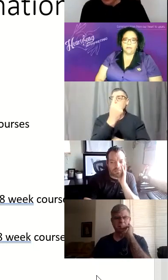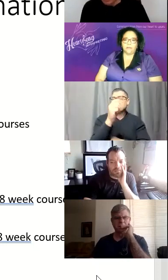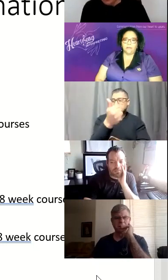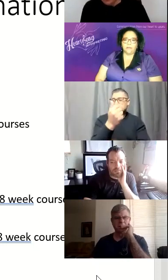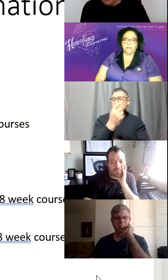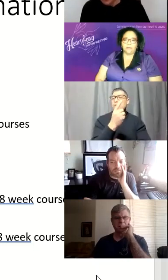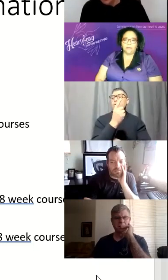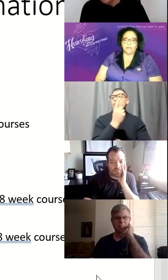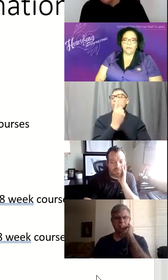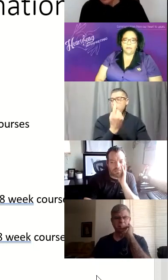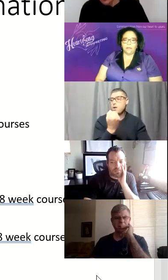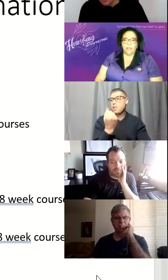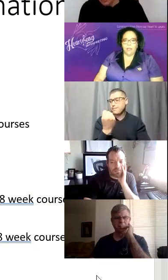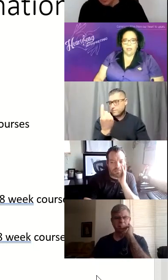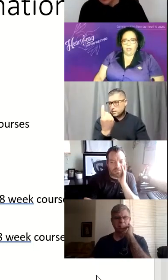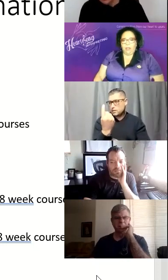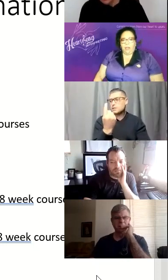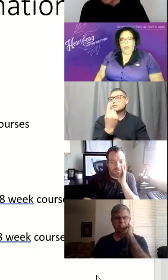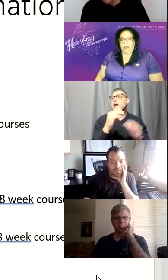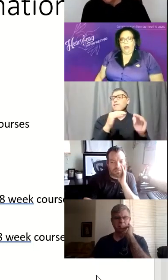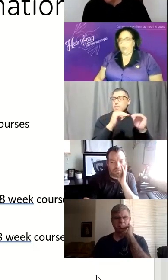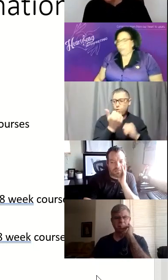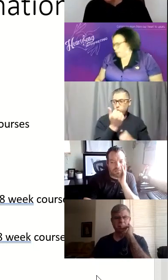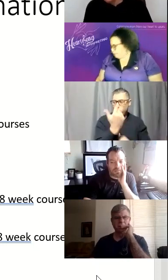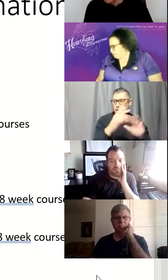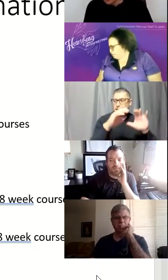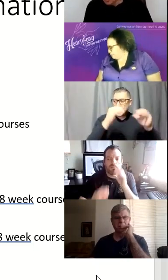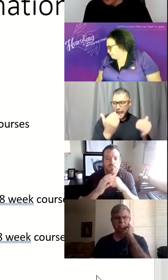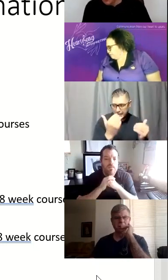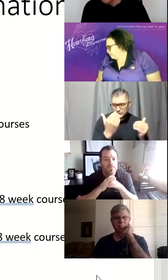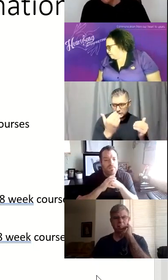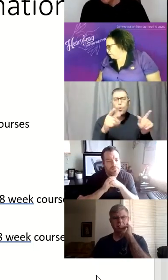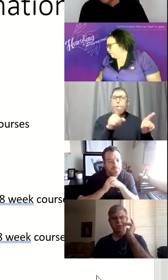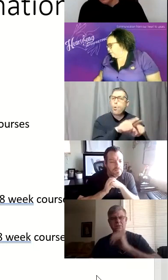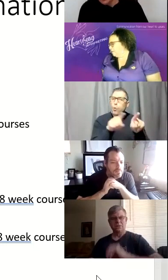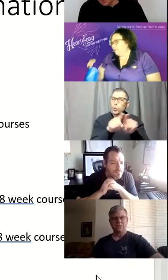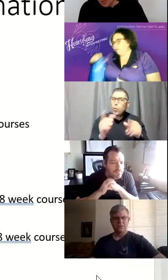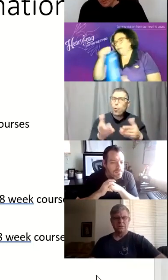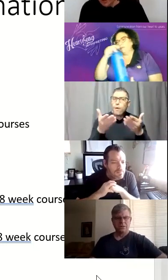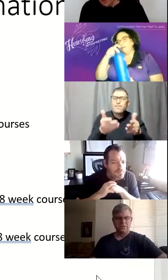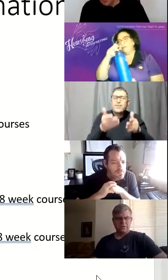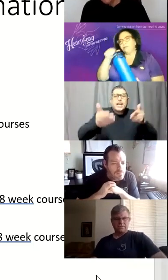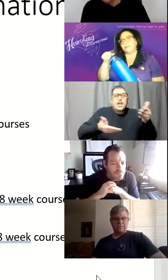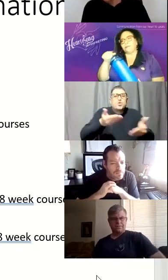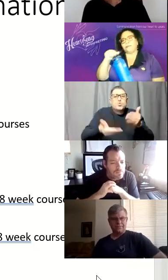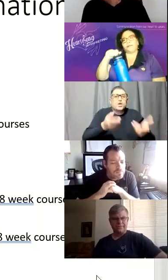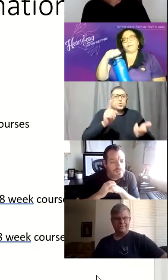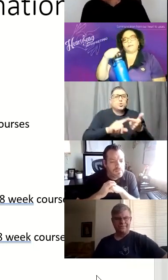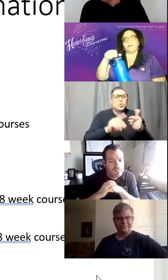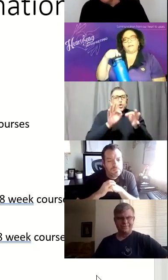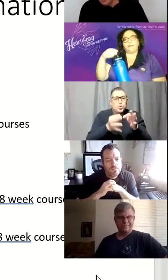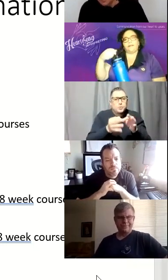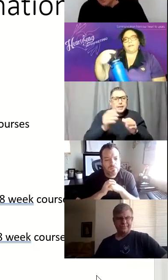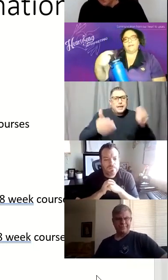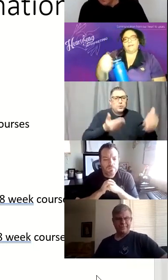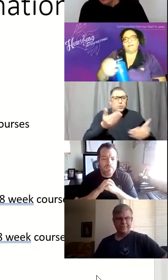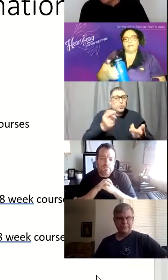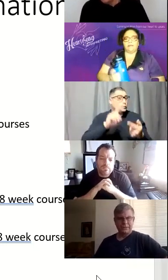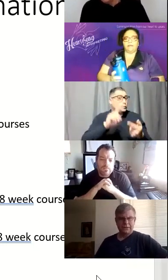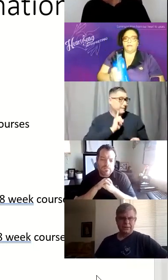We are offering a level 3 course. We're also offering an introduction to interpreting and introduction to deaf